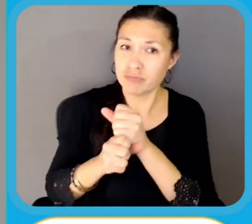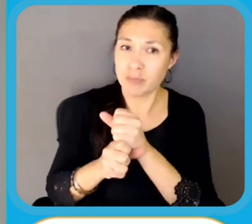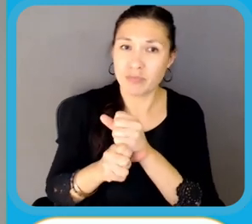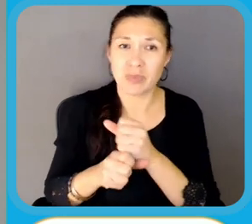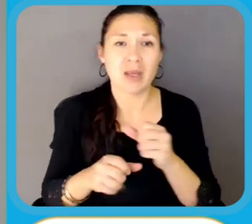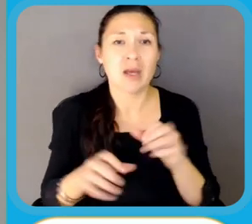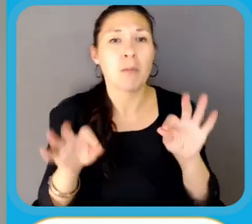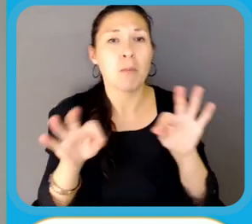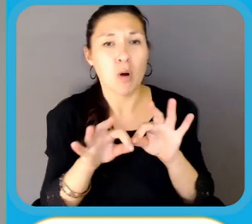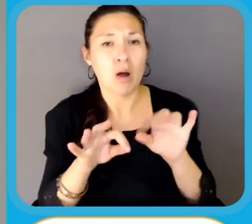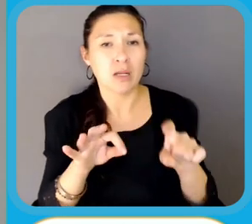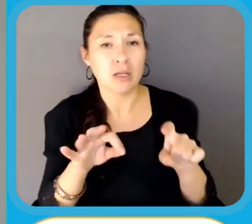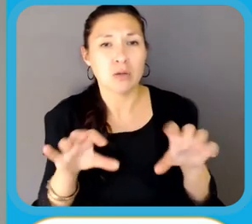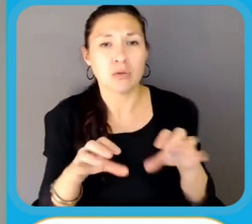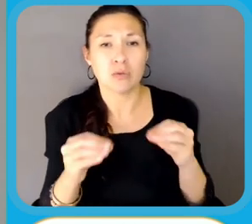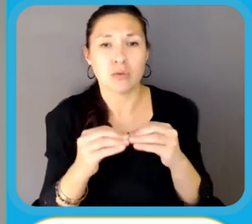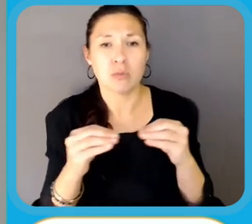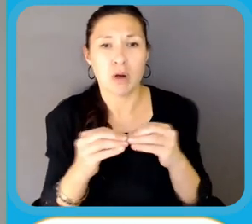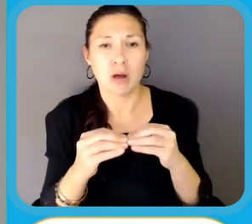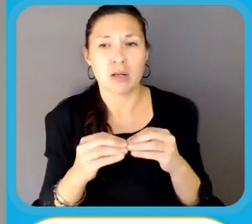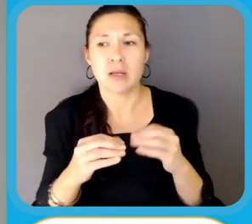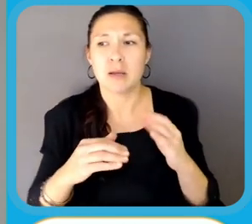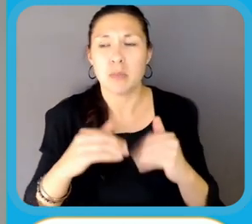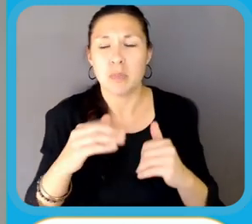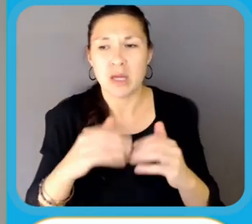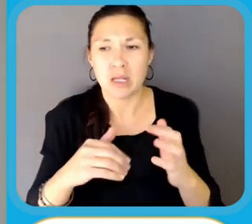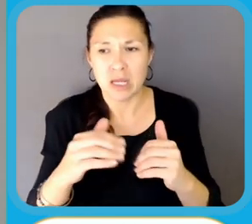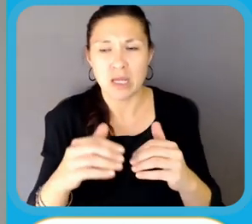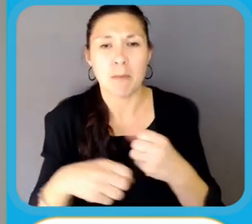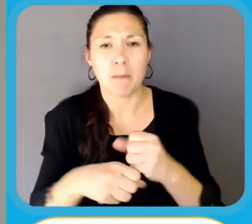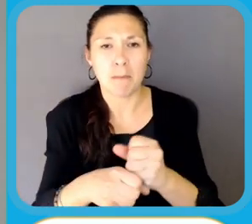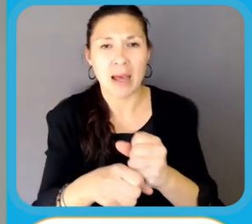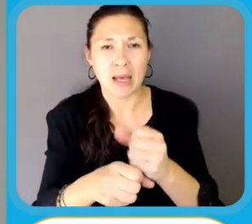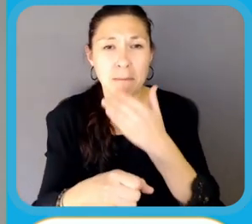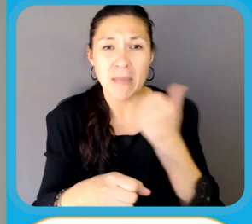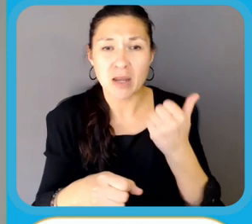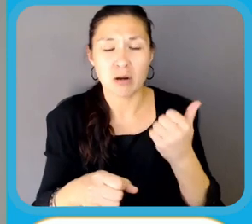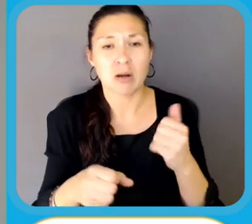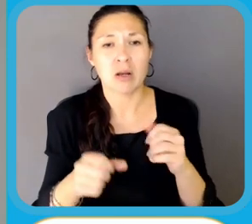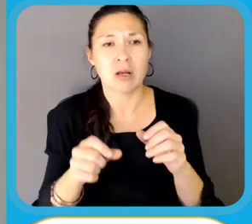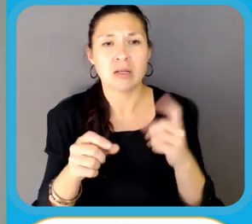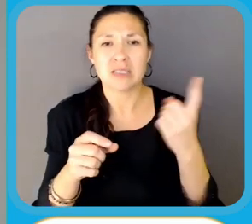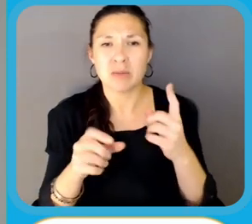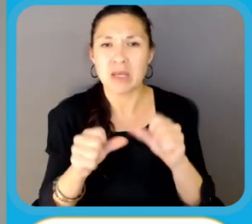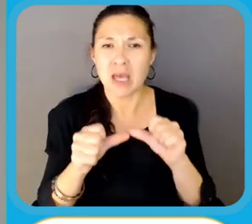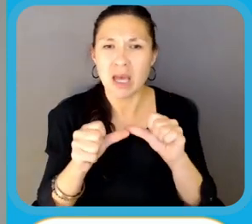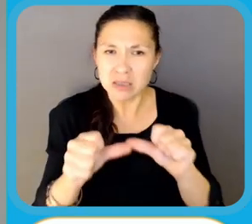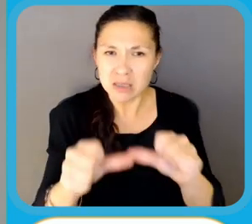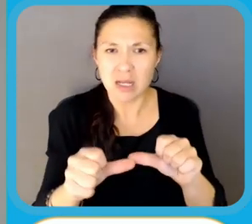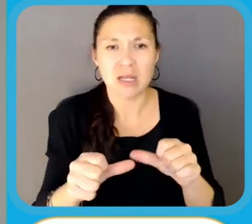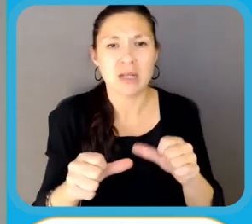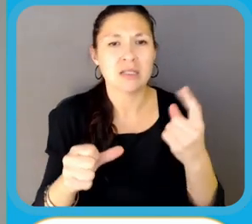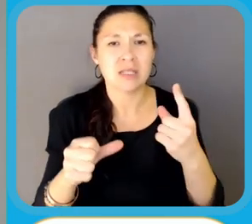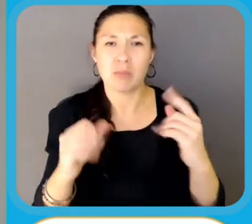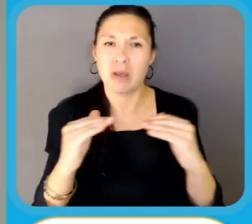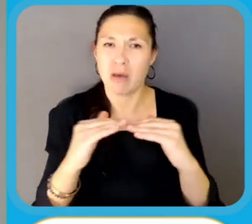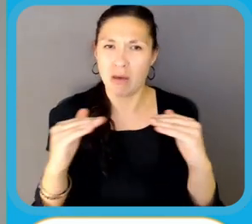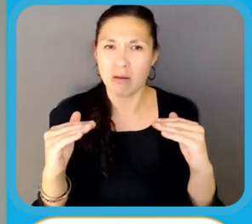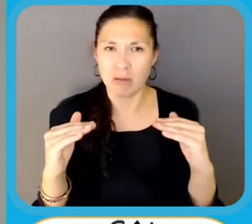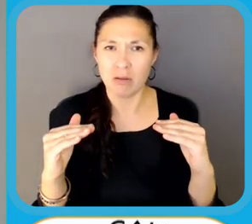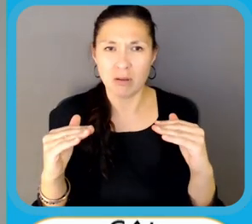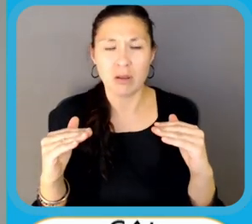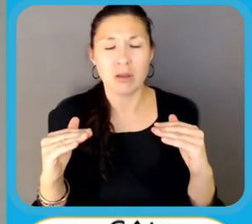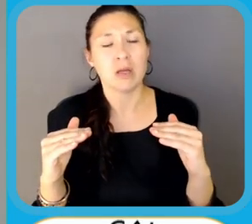Building back better. To me, that also means building back more sustainably and equitably. This is a time for an